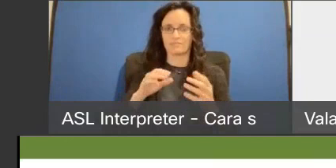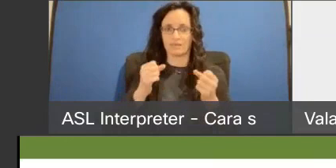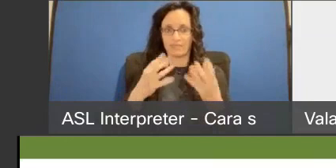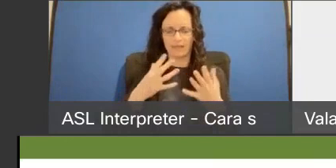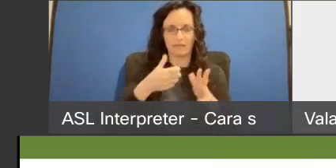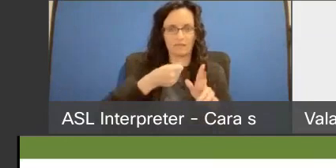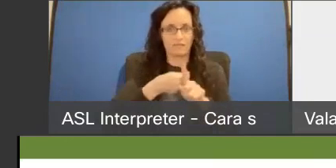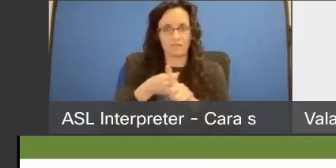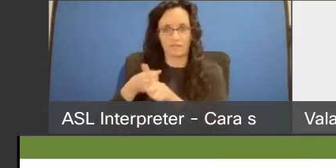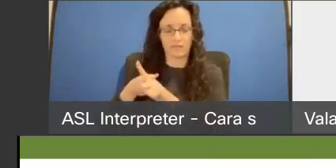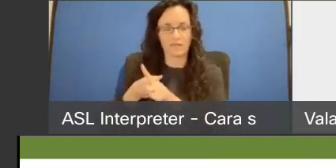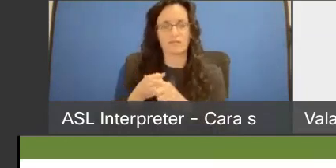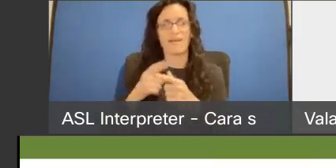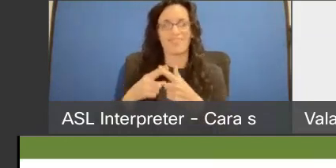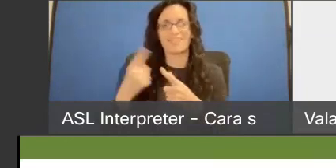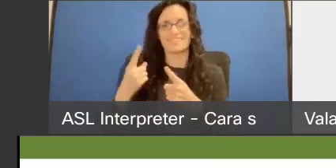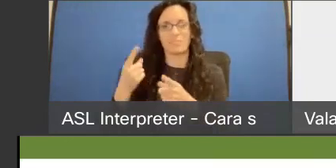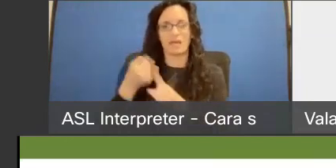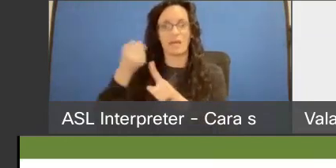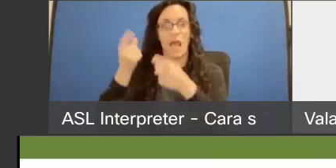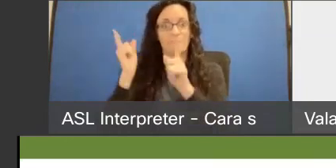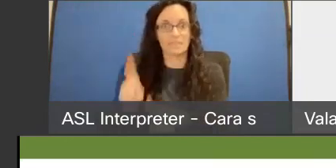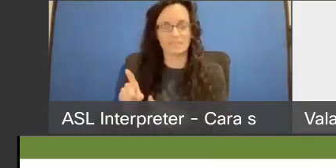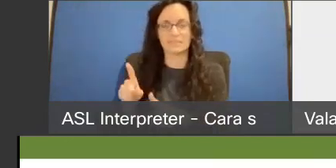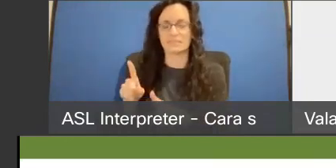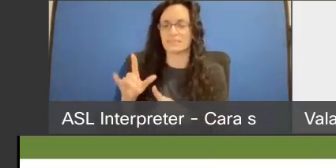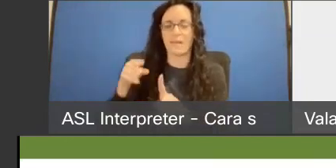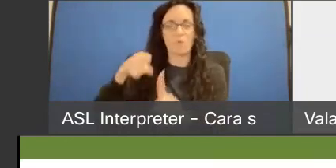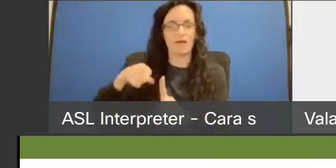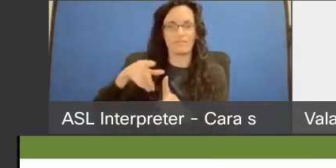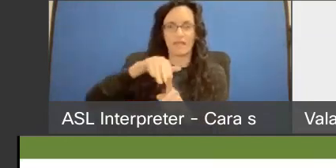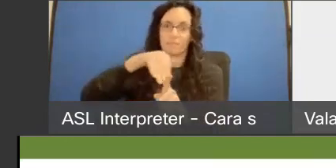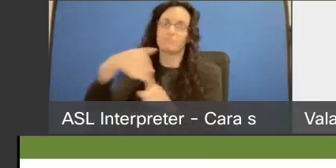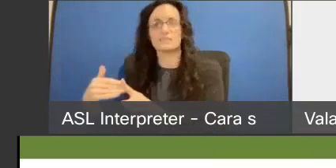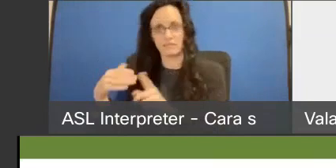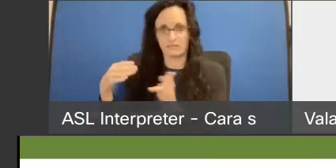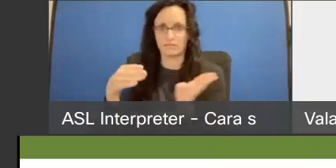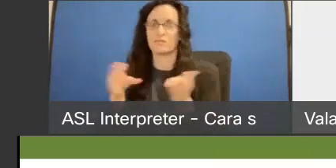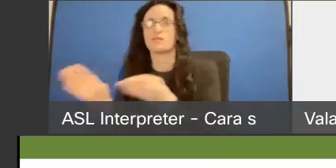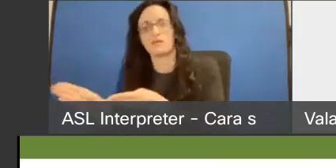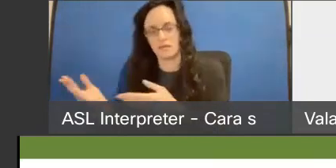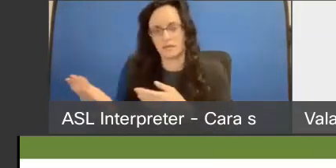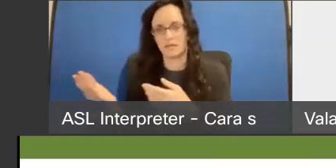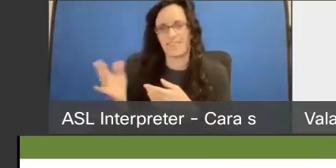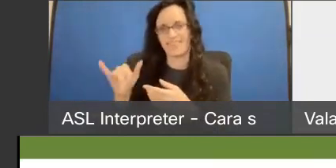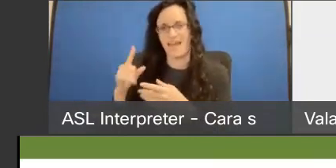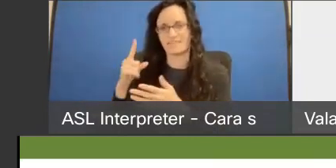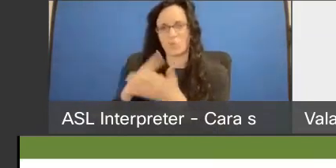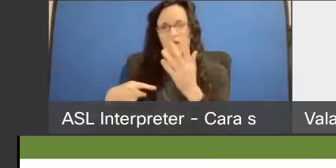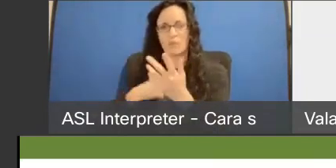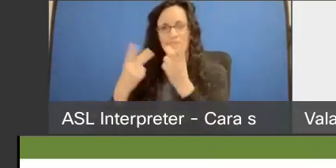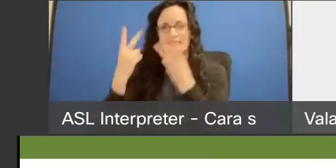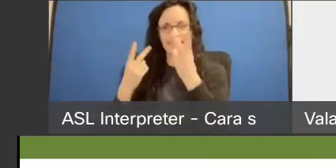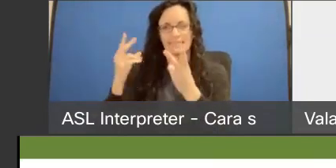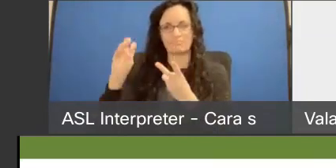something happens. This is the tipping point. This is the stress event. This is what the media reports in a way that's dangerous, right? That the